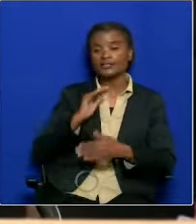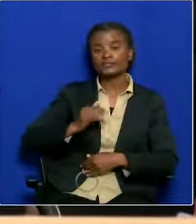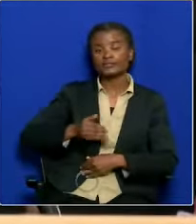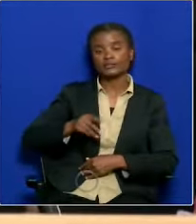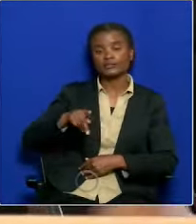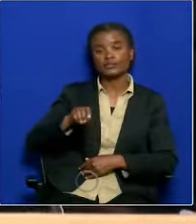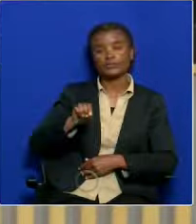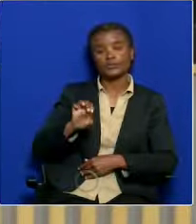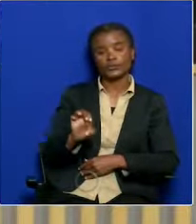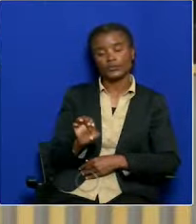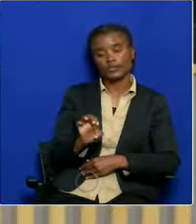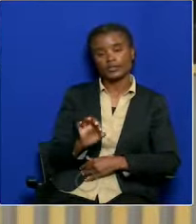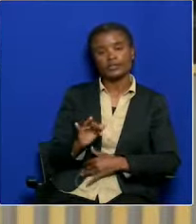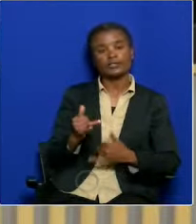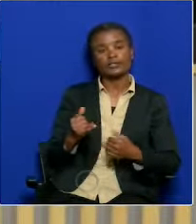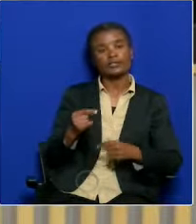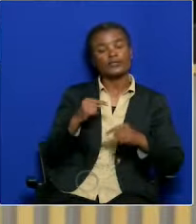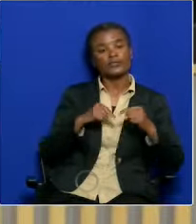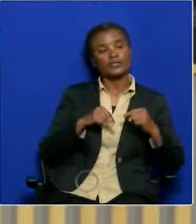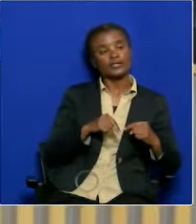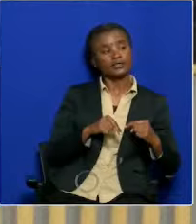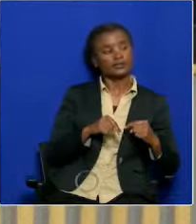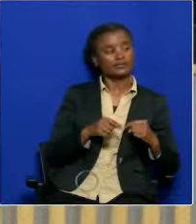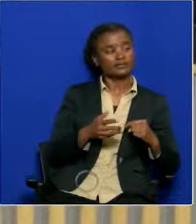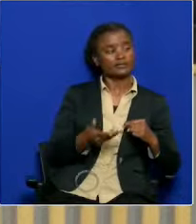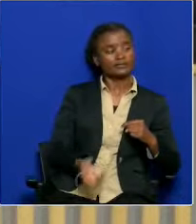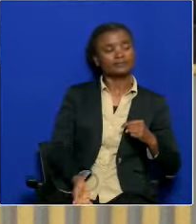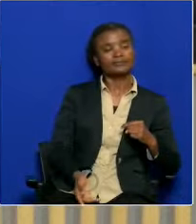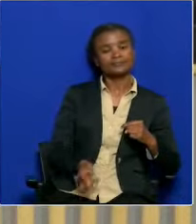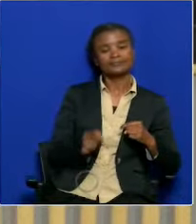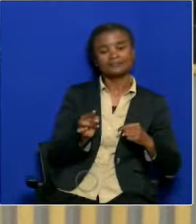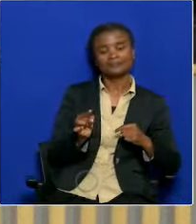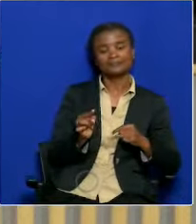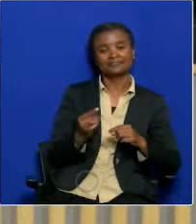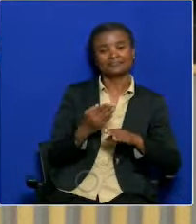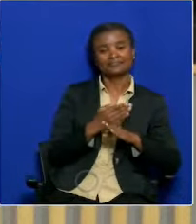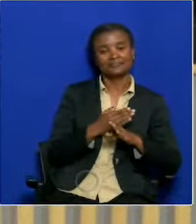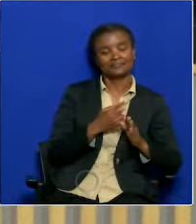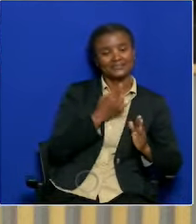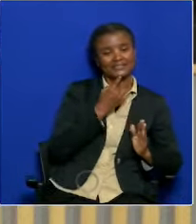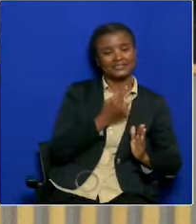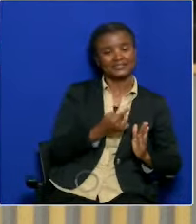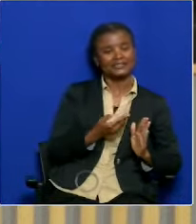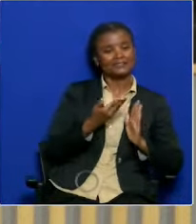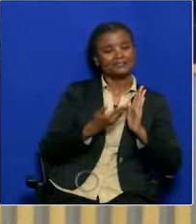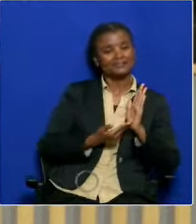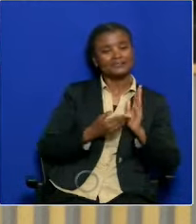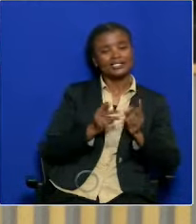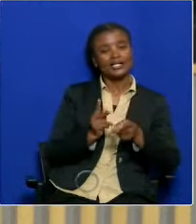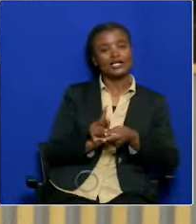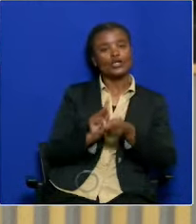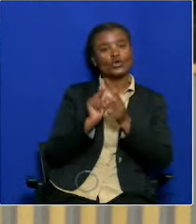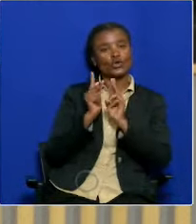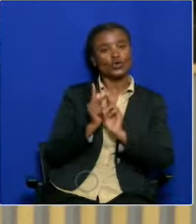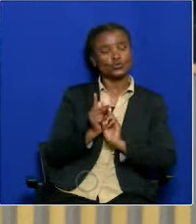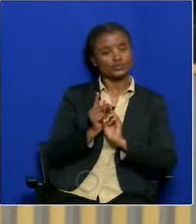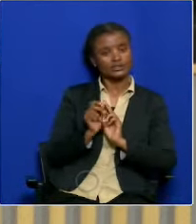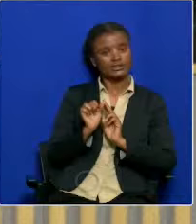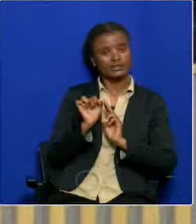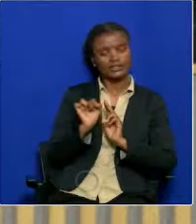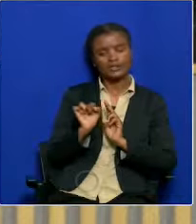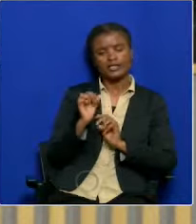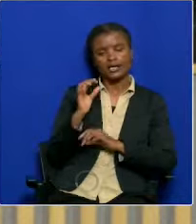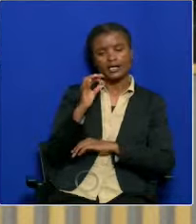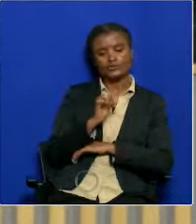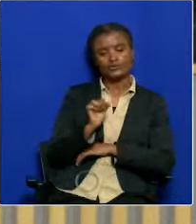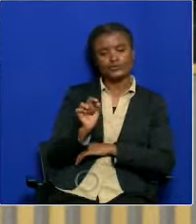to take you back to what you've referred to as a loan. I assume you would not